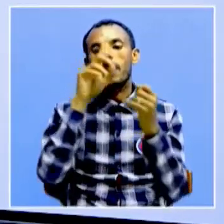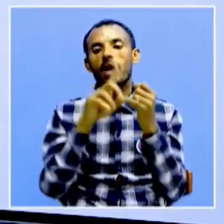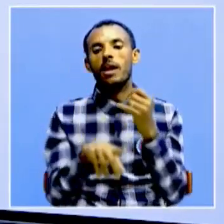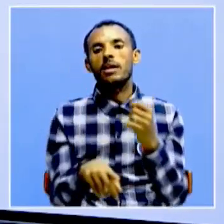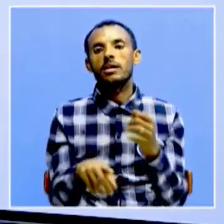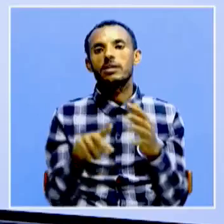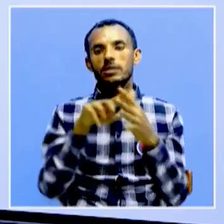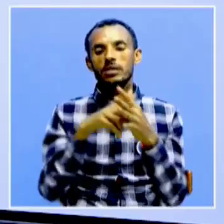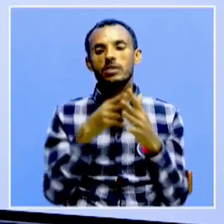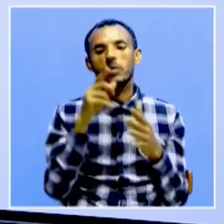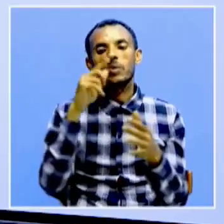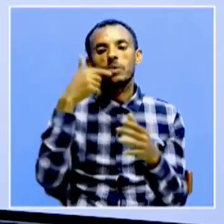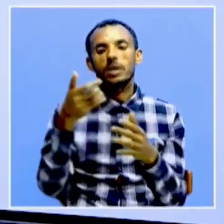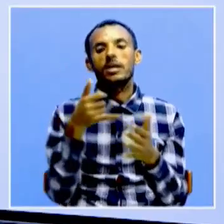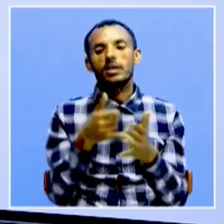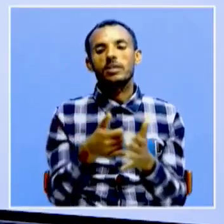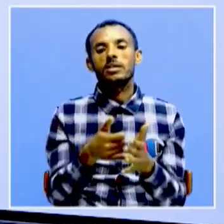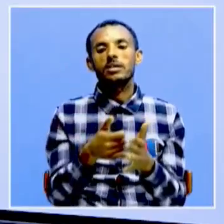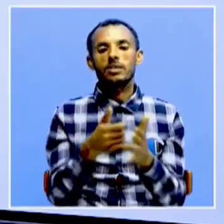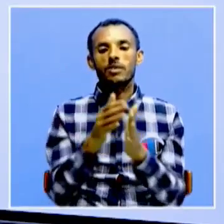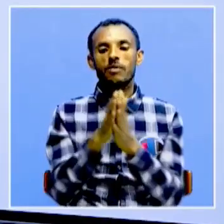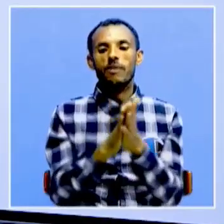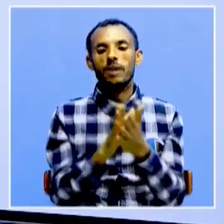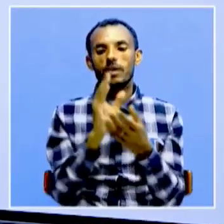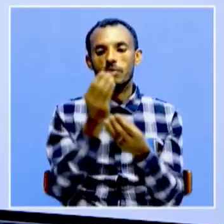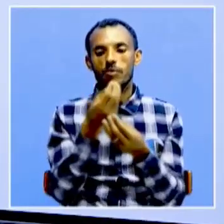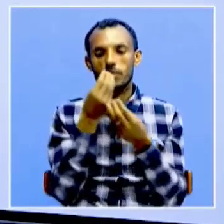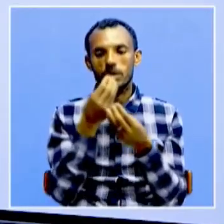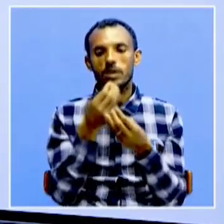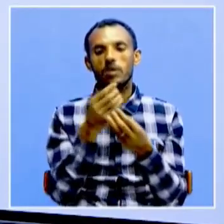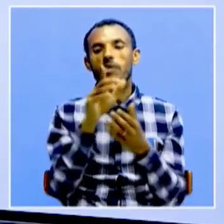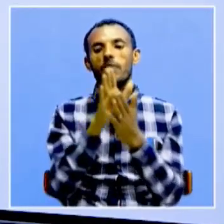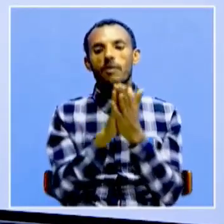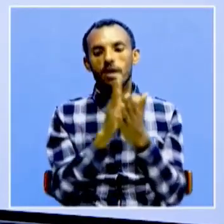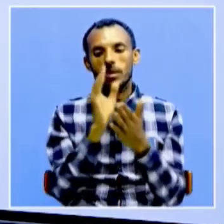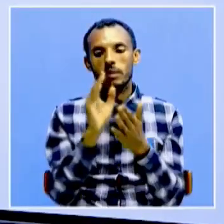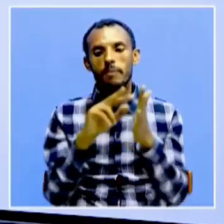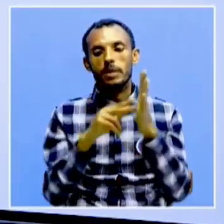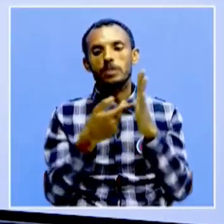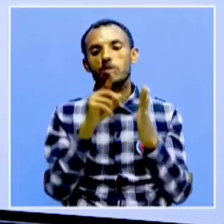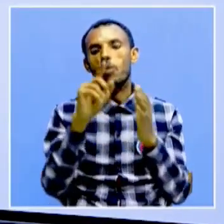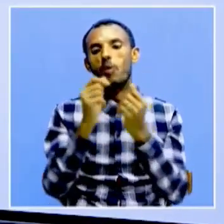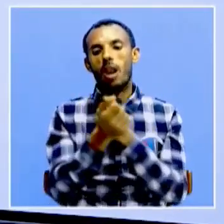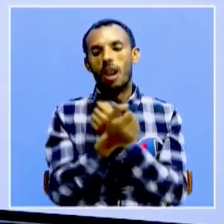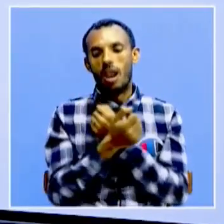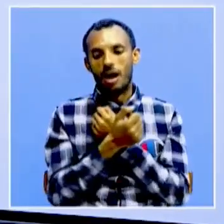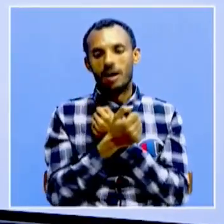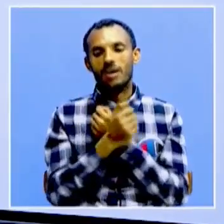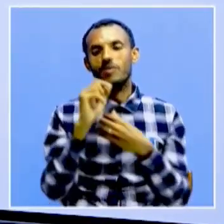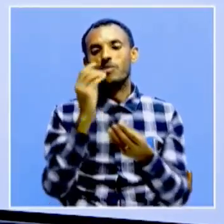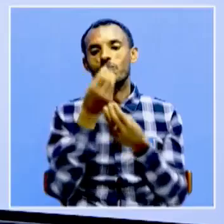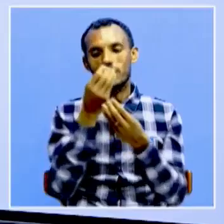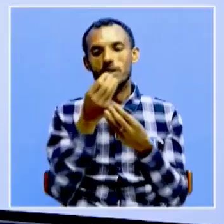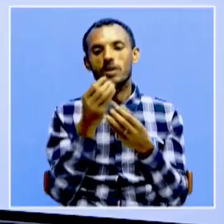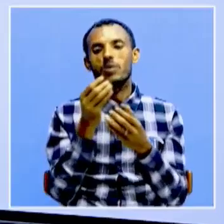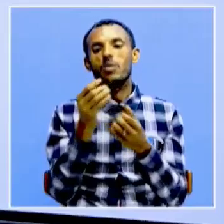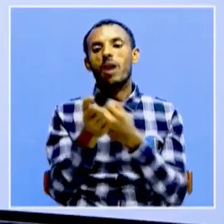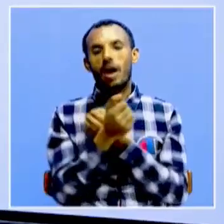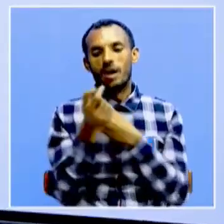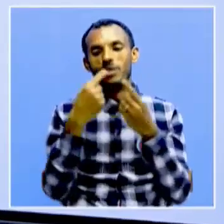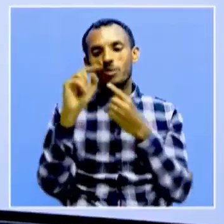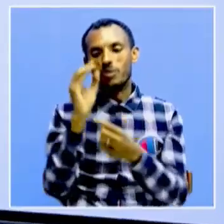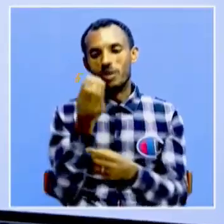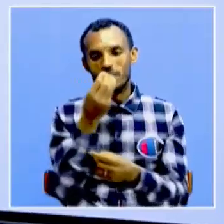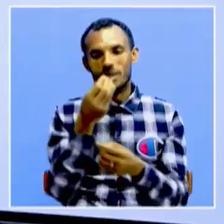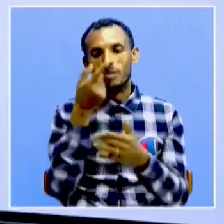since you say that it is your favorite food, your favorite means something that you love or you like to eat, right? So